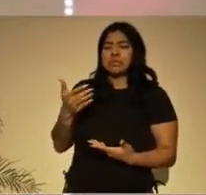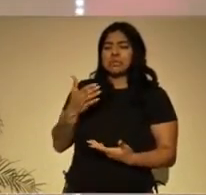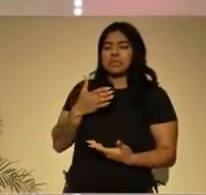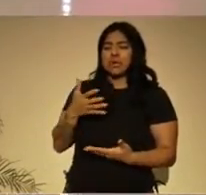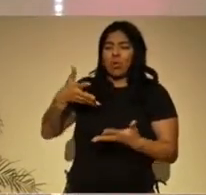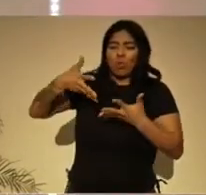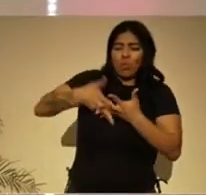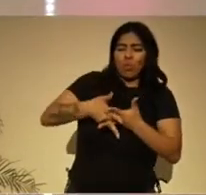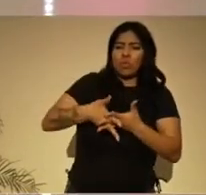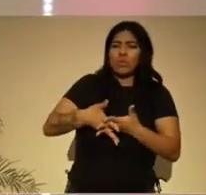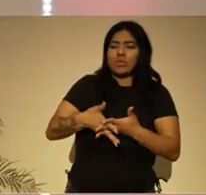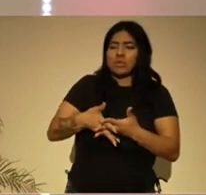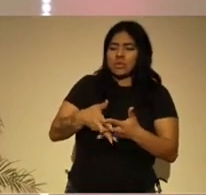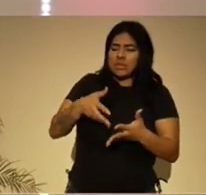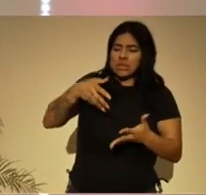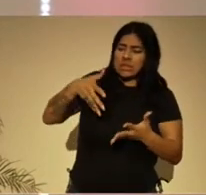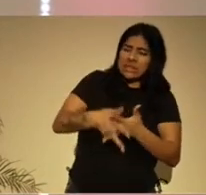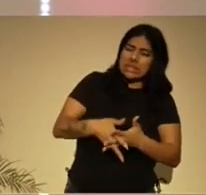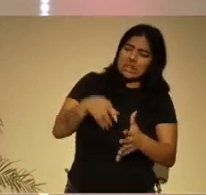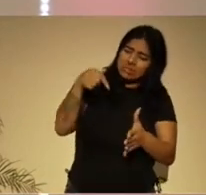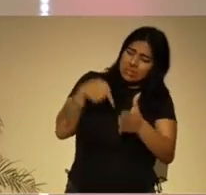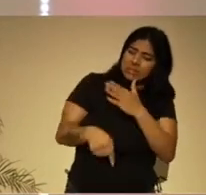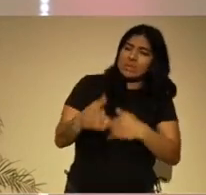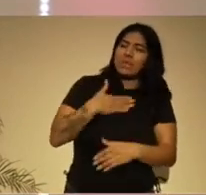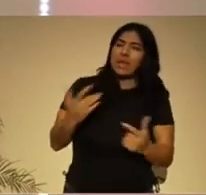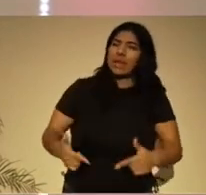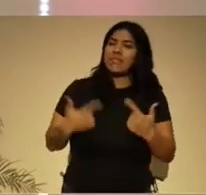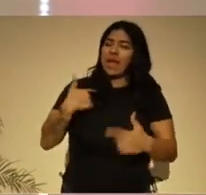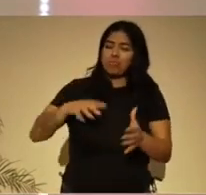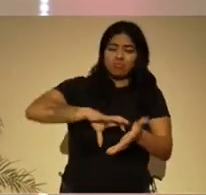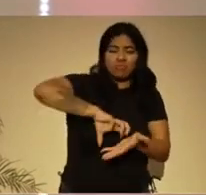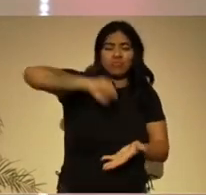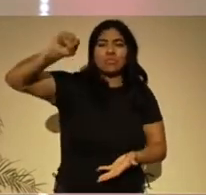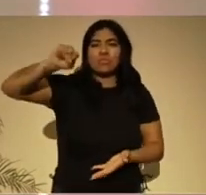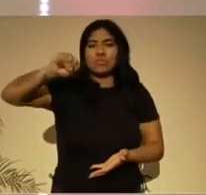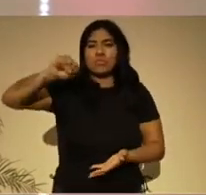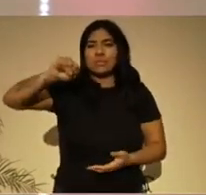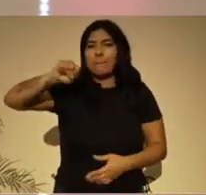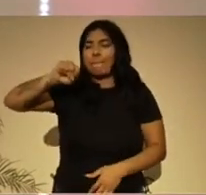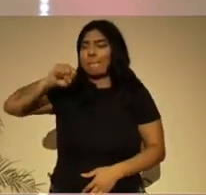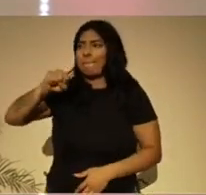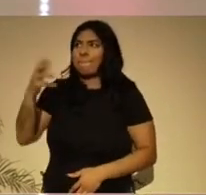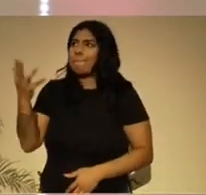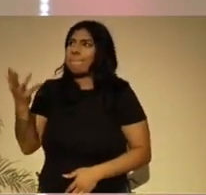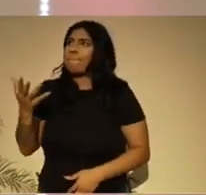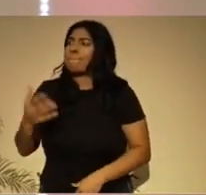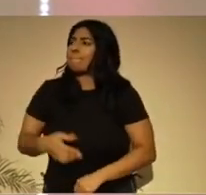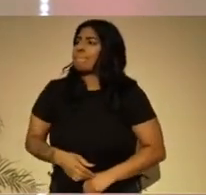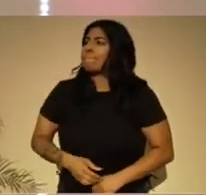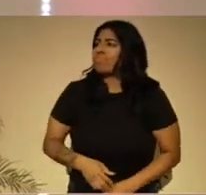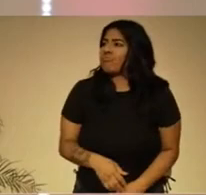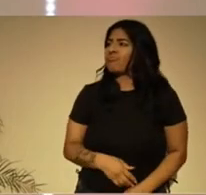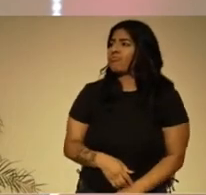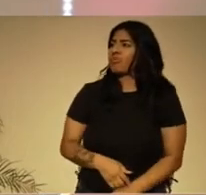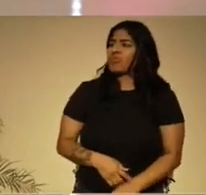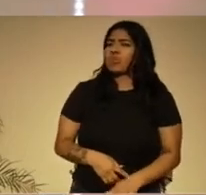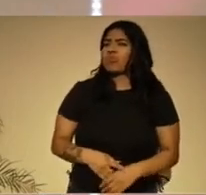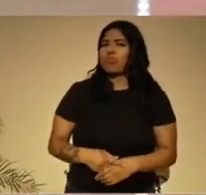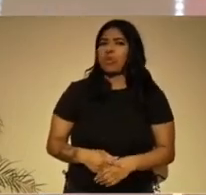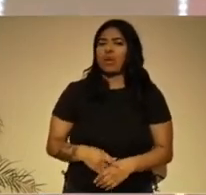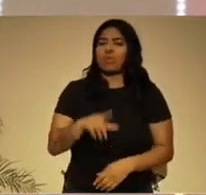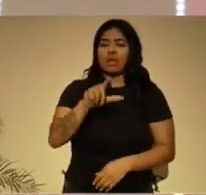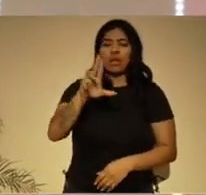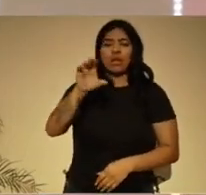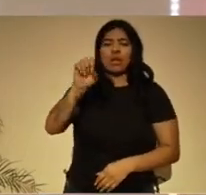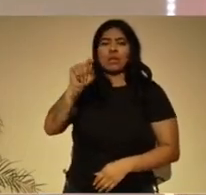what are some roots that go so deep in my life that I need to yank out? What are some things, whether they be